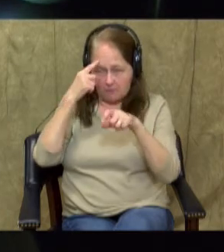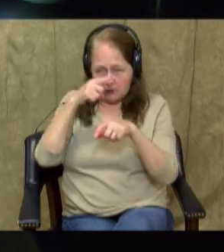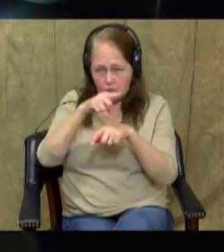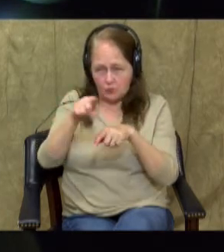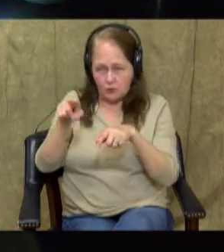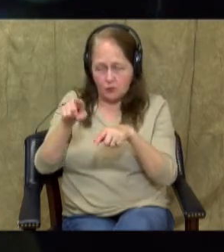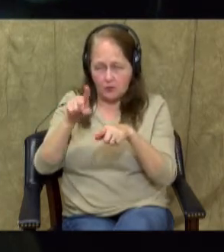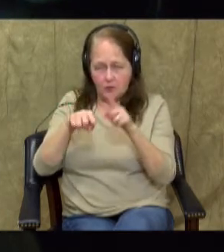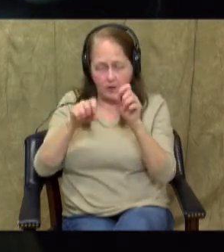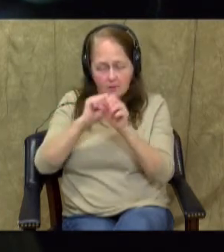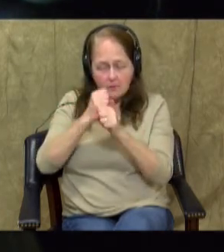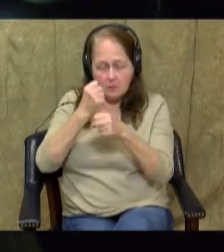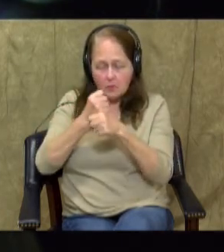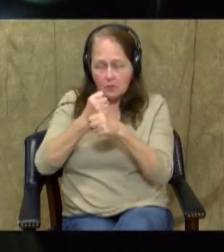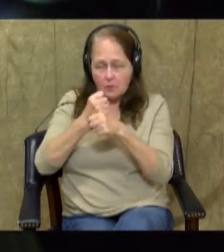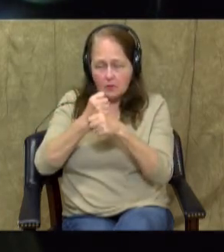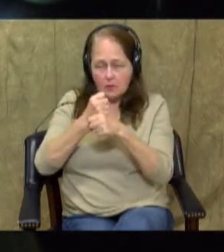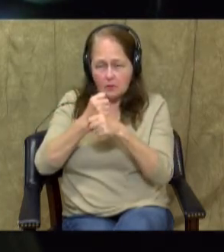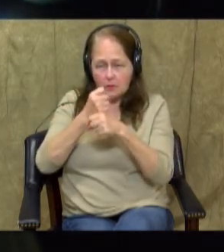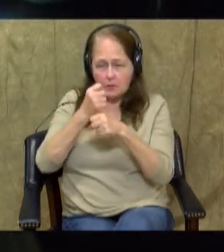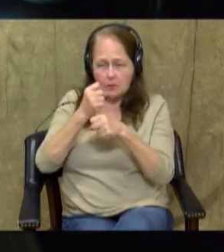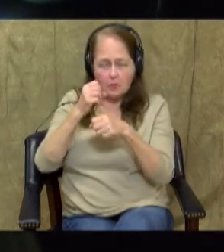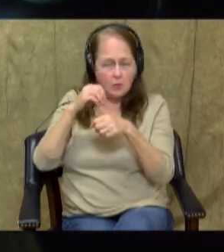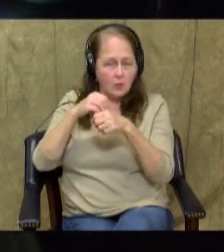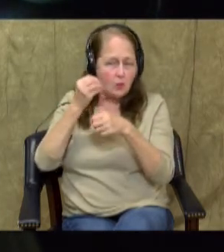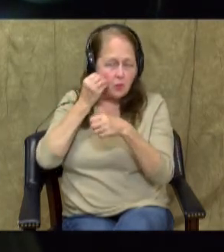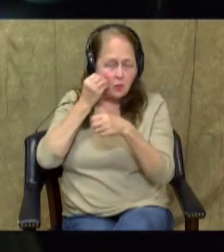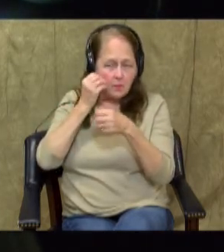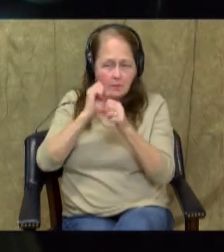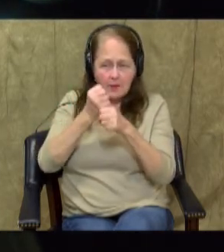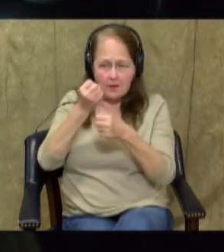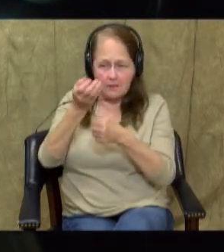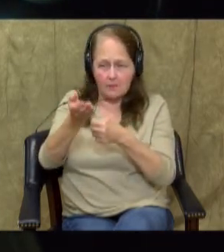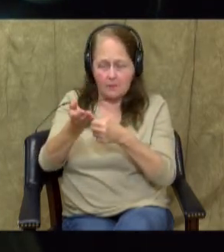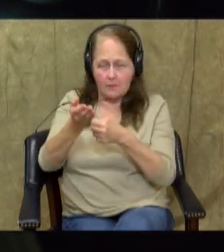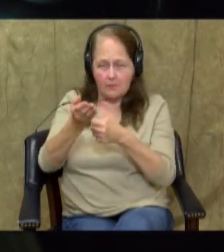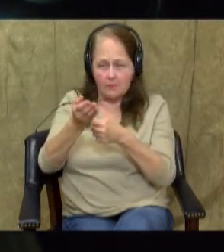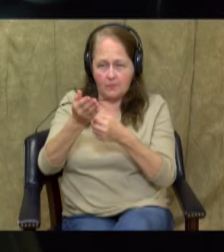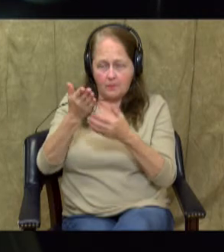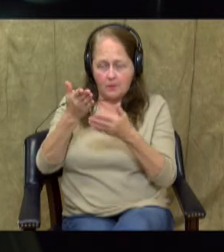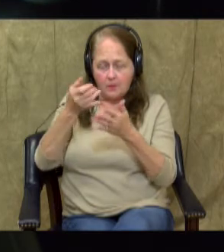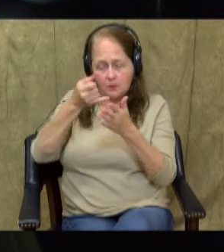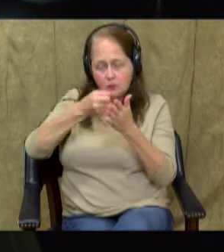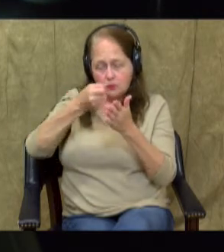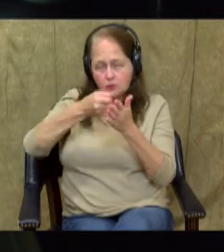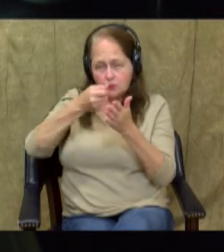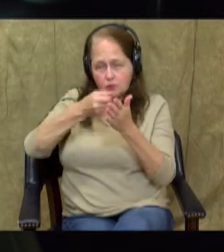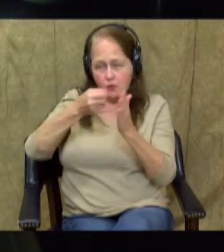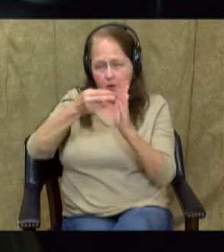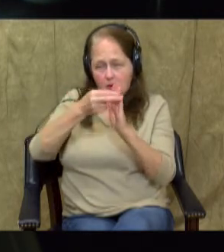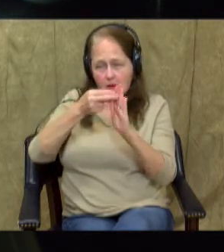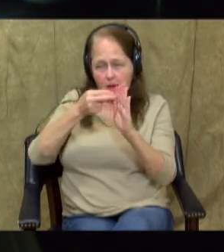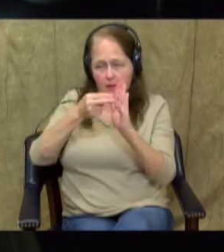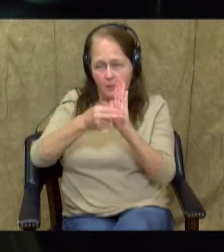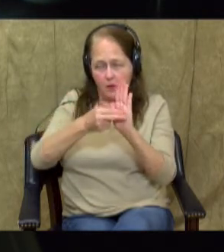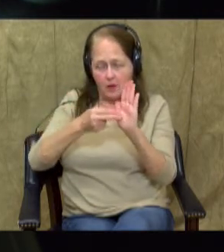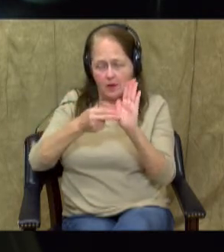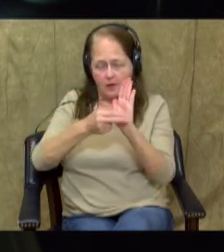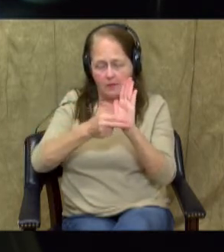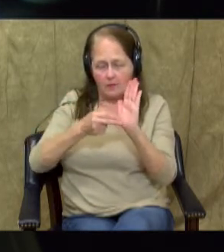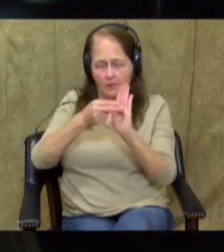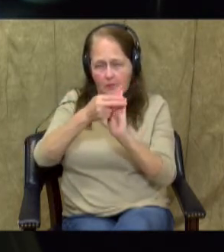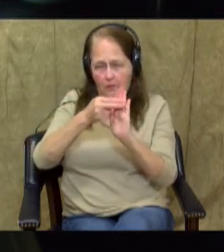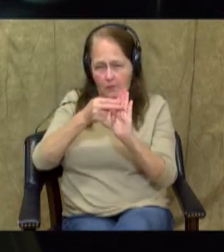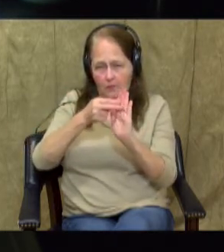you can't create this diagram at home, most likely doing a sketch diagram or labeling a diagram would be the way